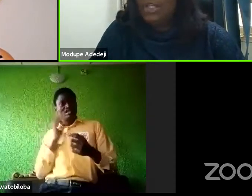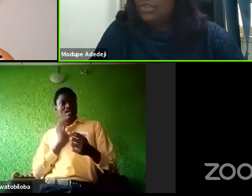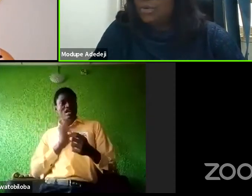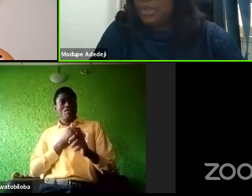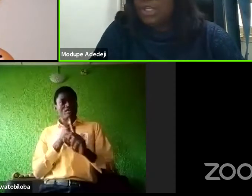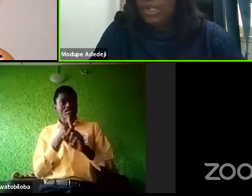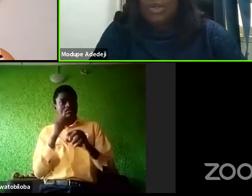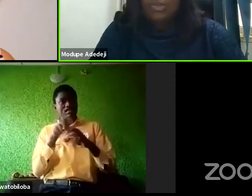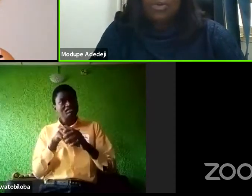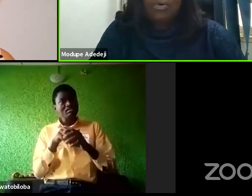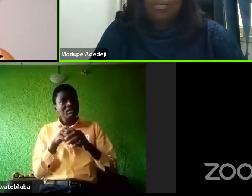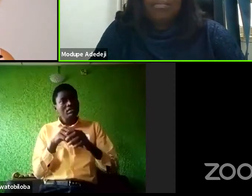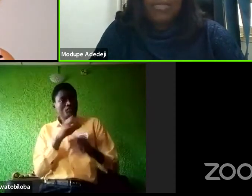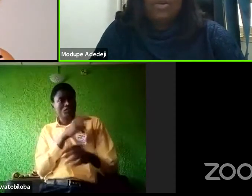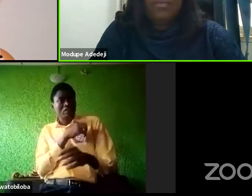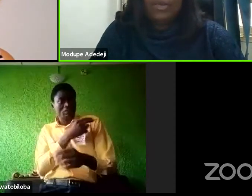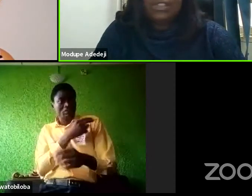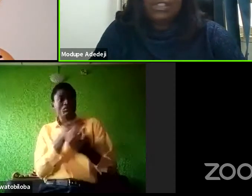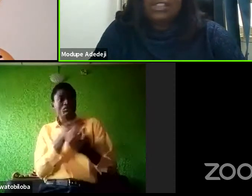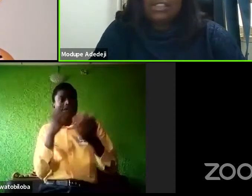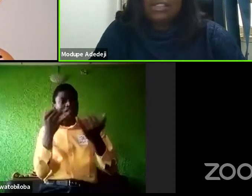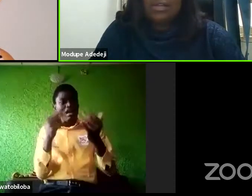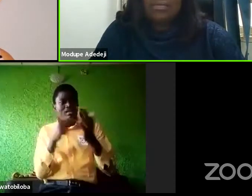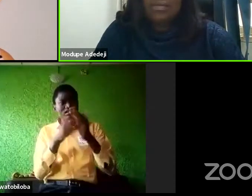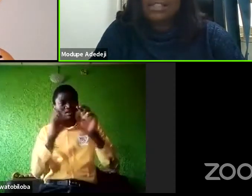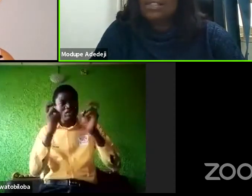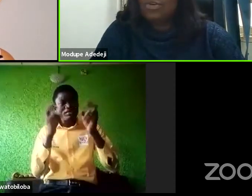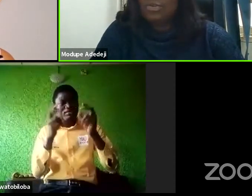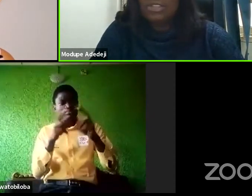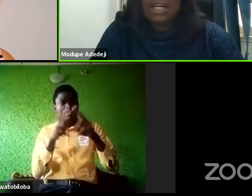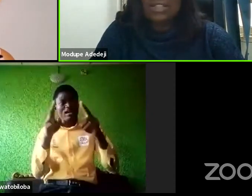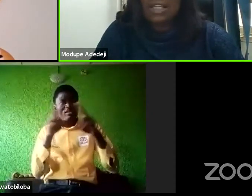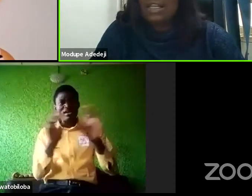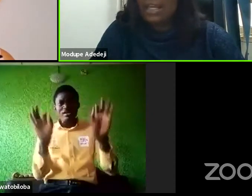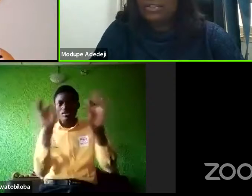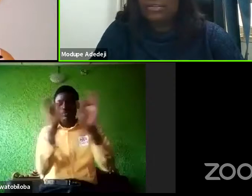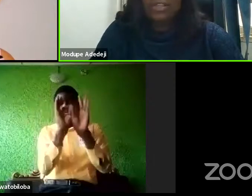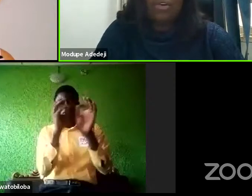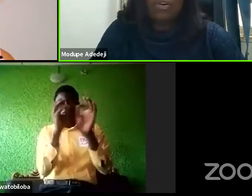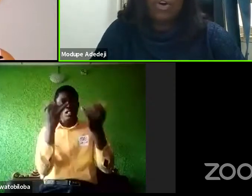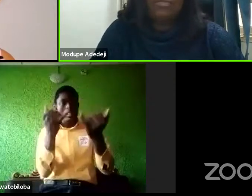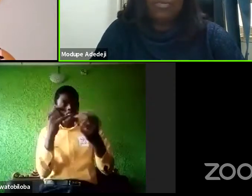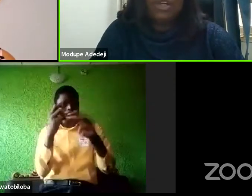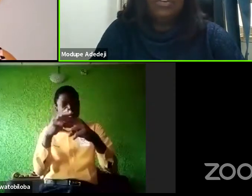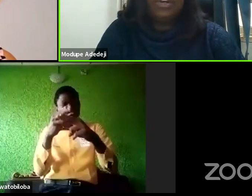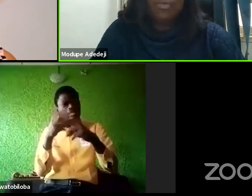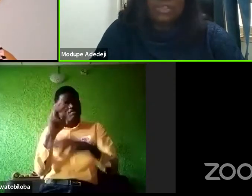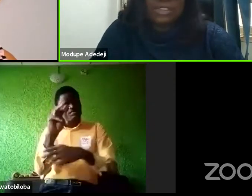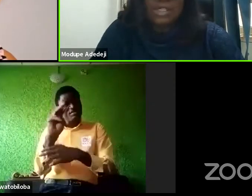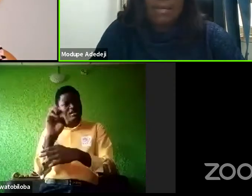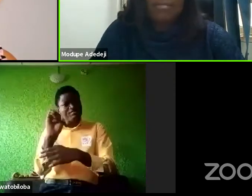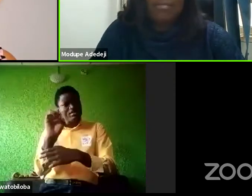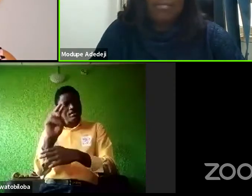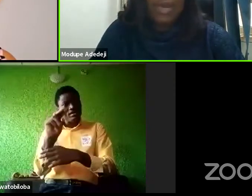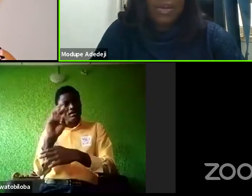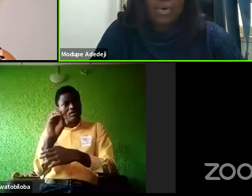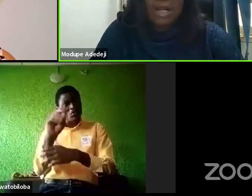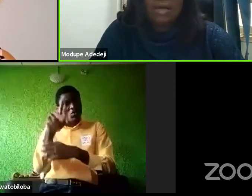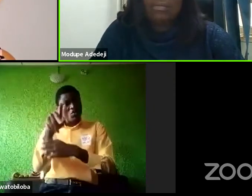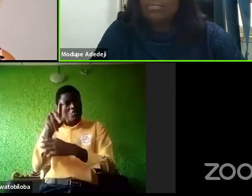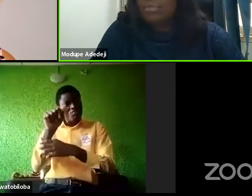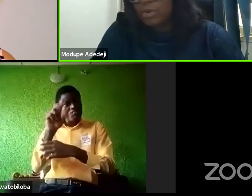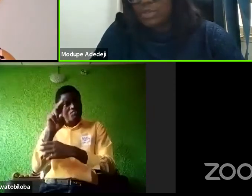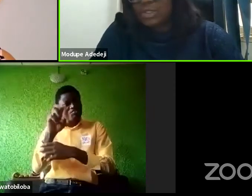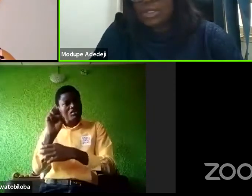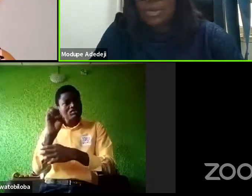actually a germane topic. So menopause is, as it's called, is actually like got coined from a Greek word,